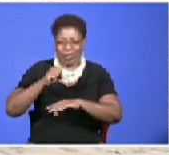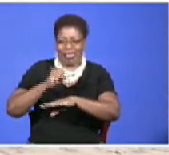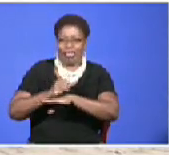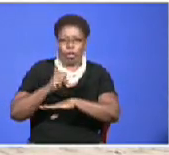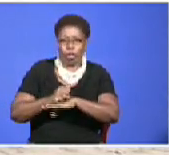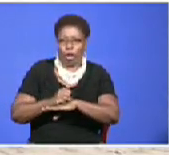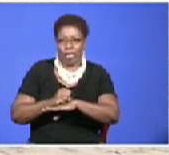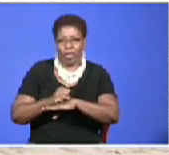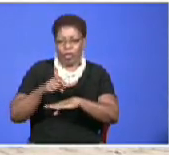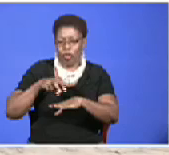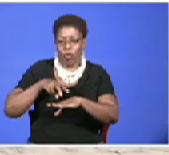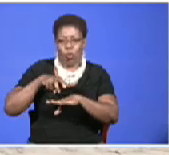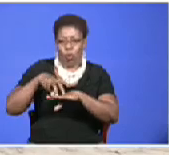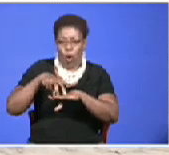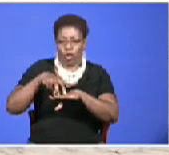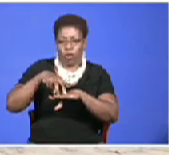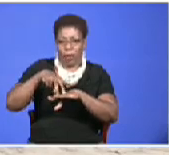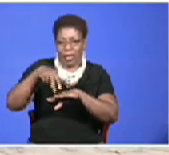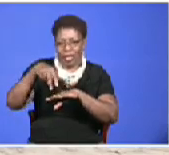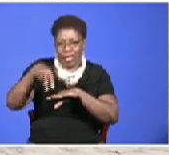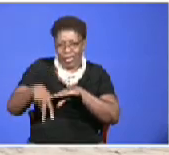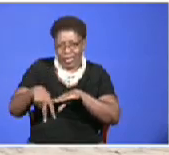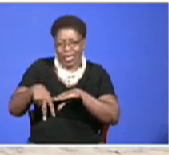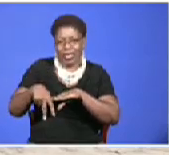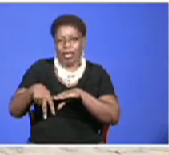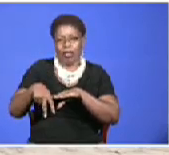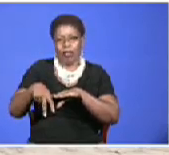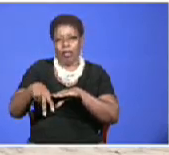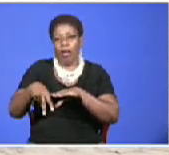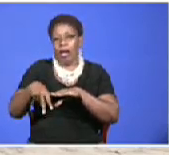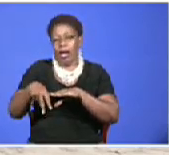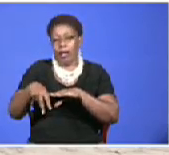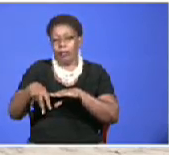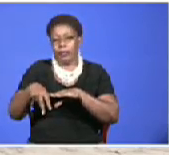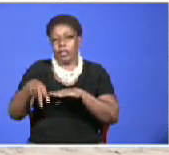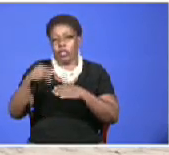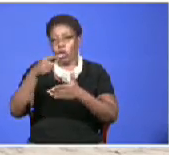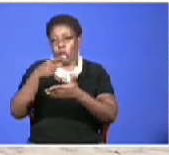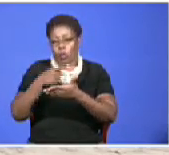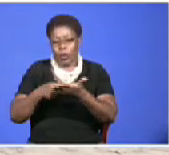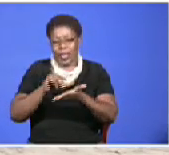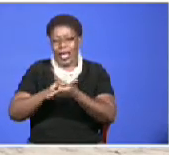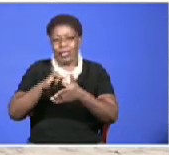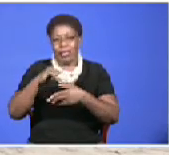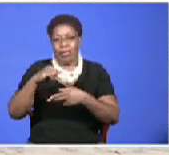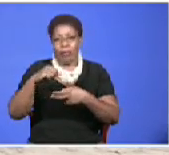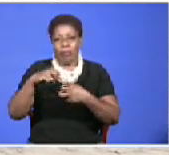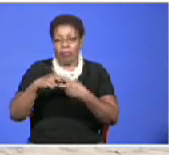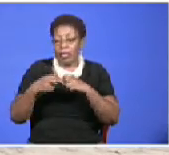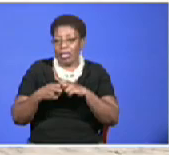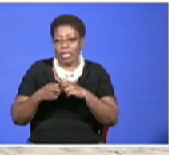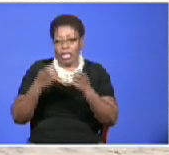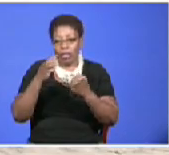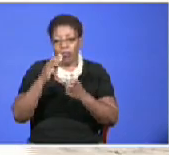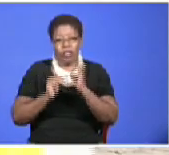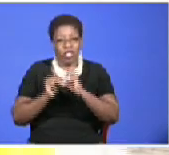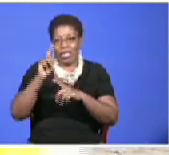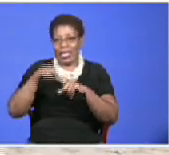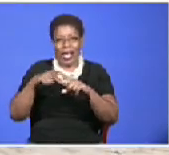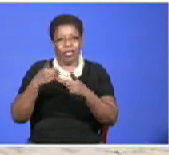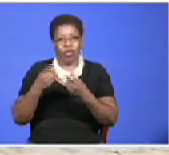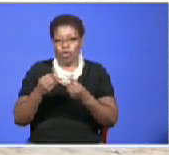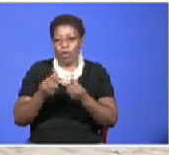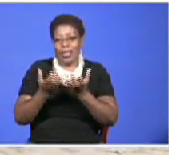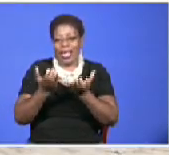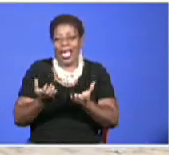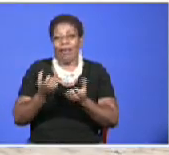steps or 15 feet you go, you run into a cesspit. You know what I mean? So what that means, the machine can't do as much as the intense work. We